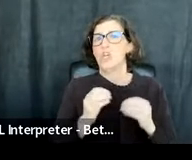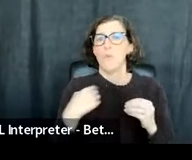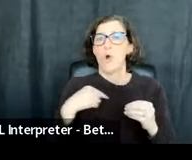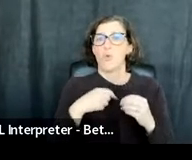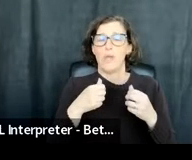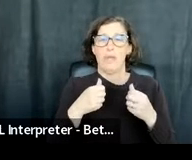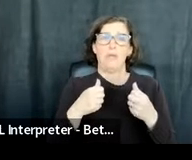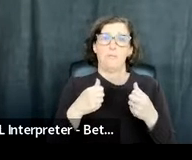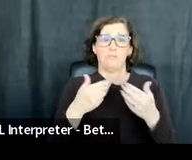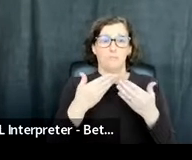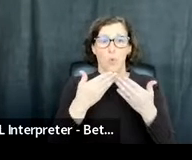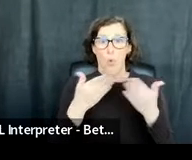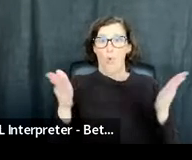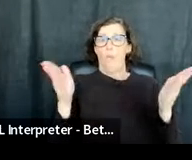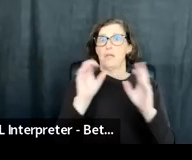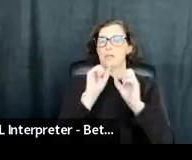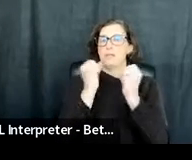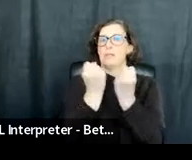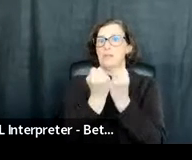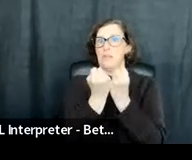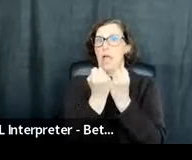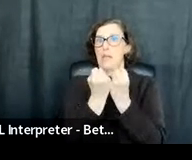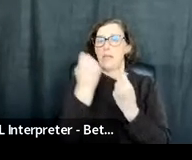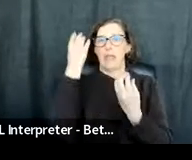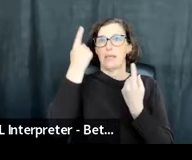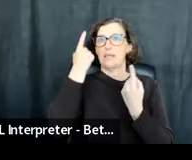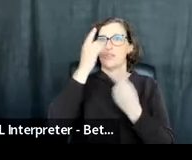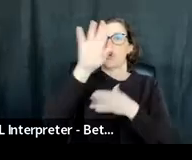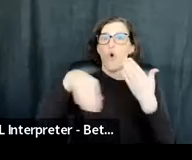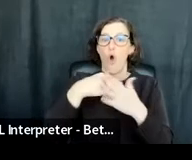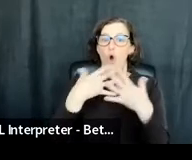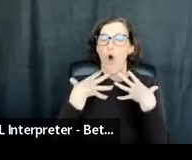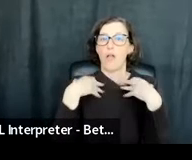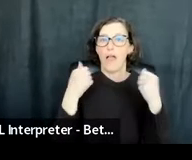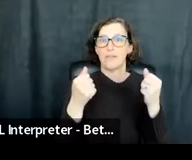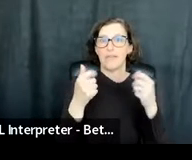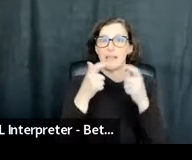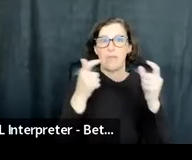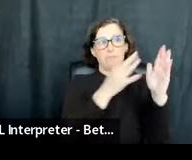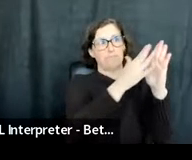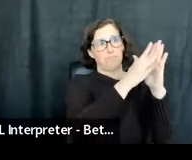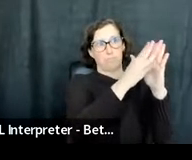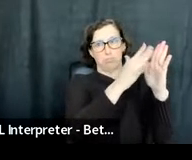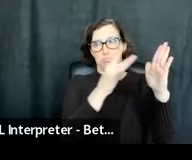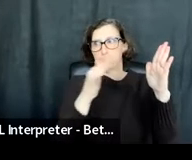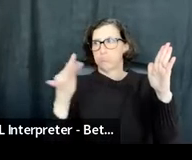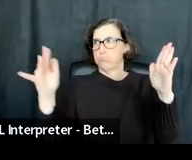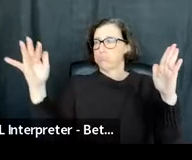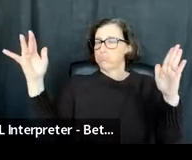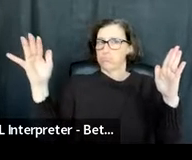as a society, look at all health just on a large spectrum, doesn't matter what the